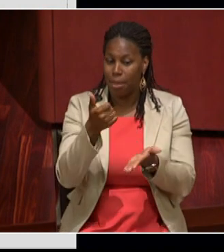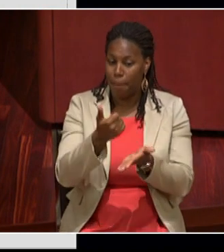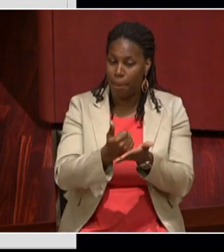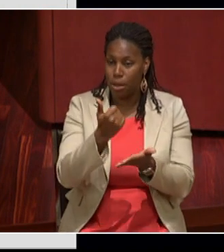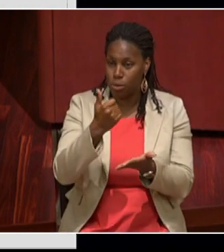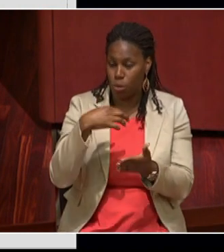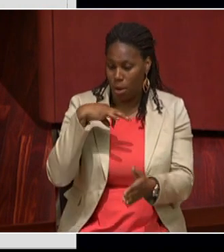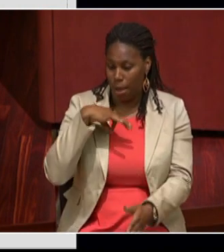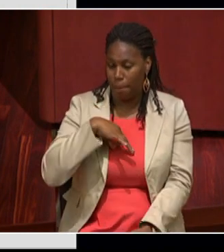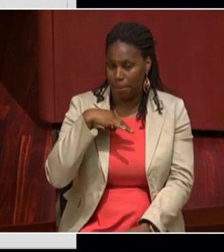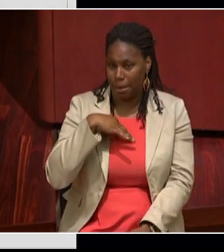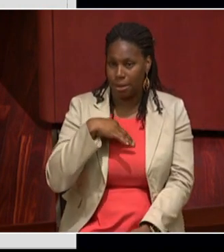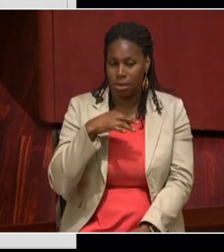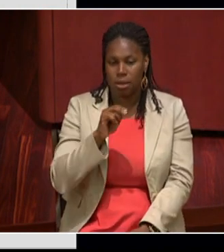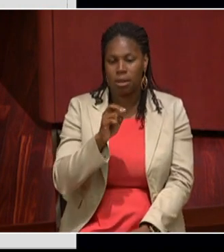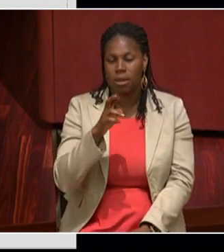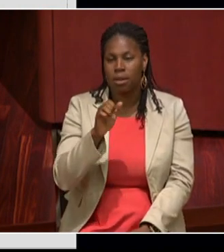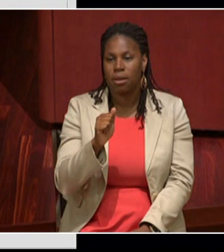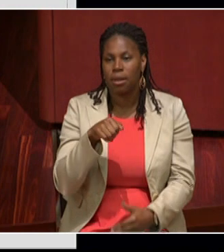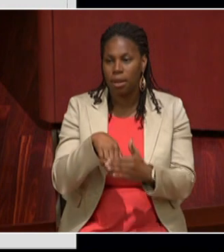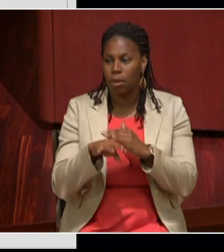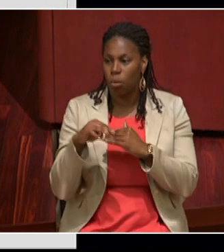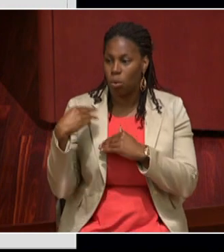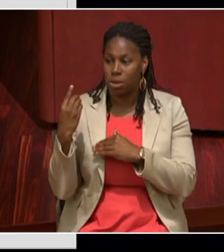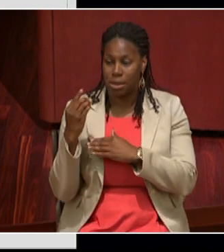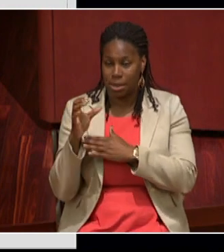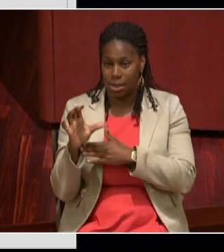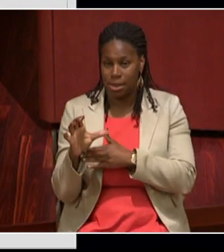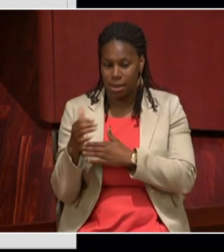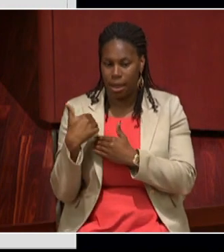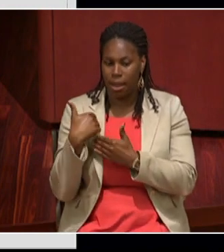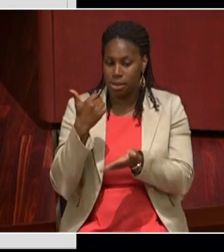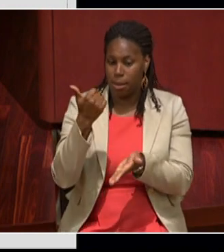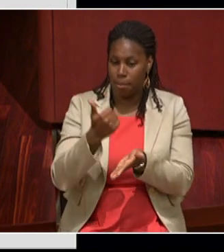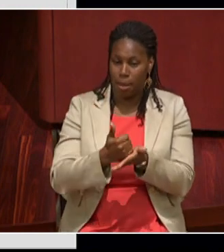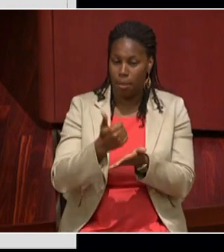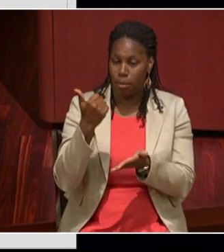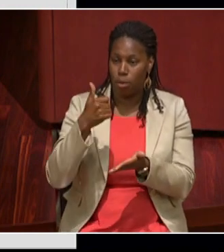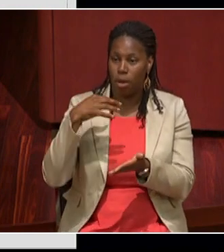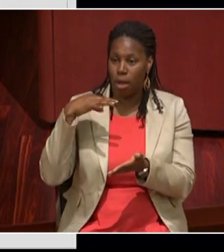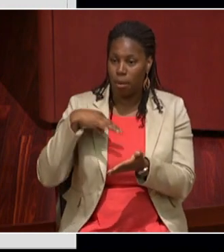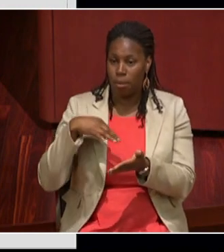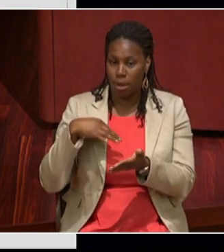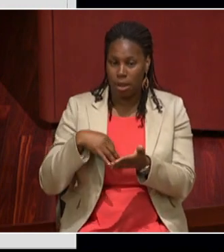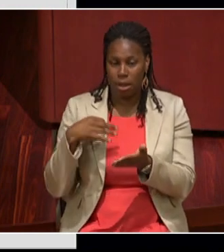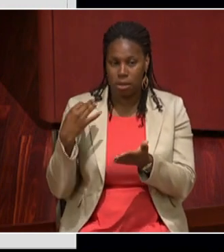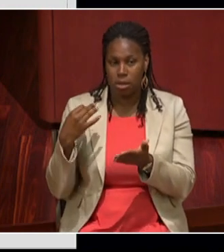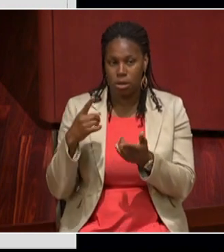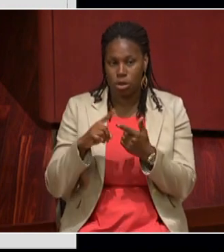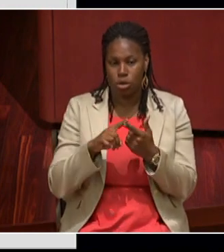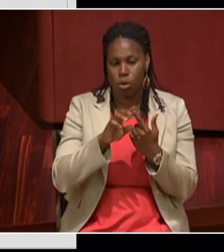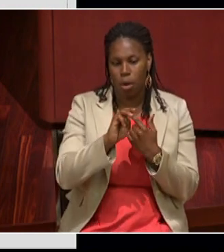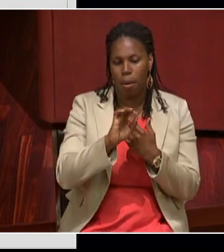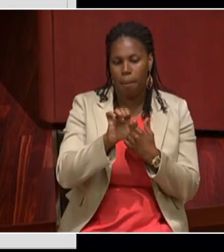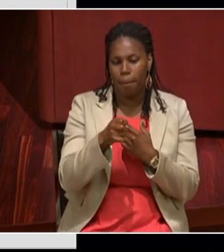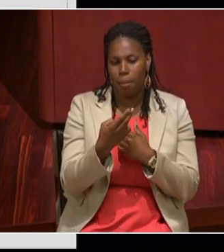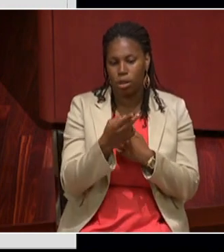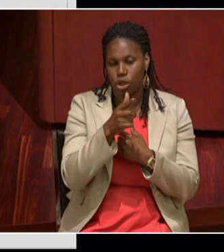application. The National Archives in Washington, D.C. has passport applications issued all the way up to March